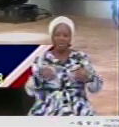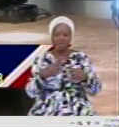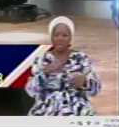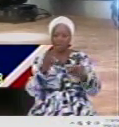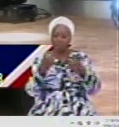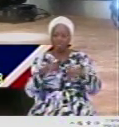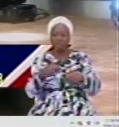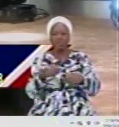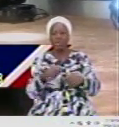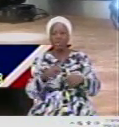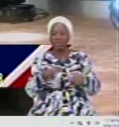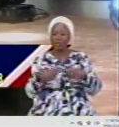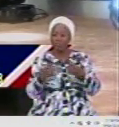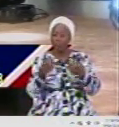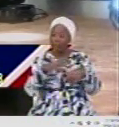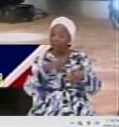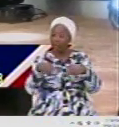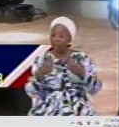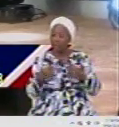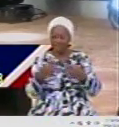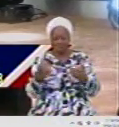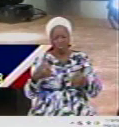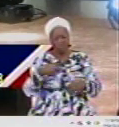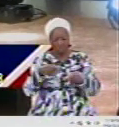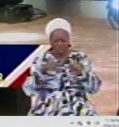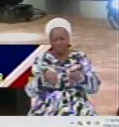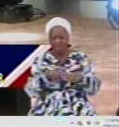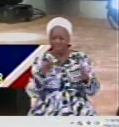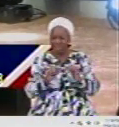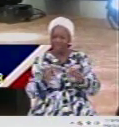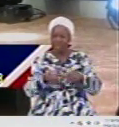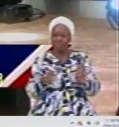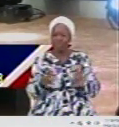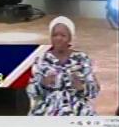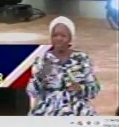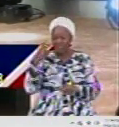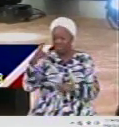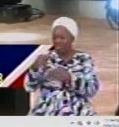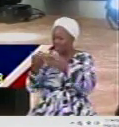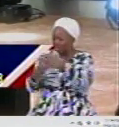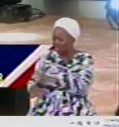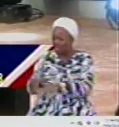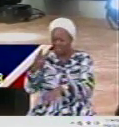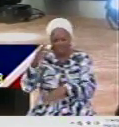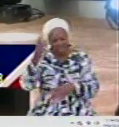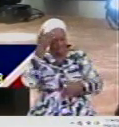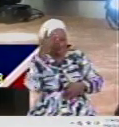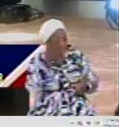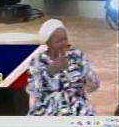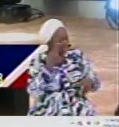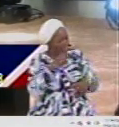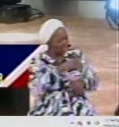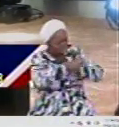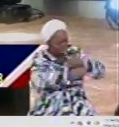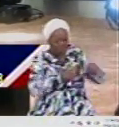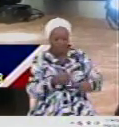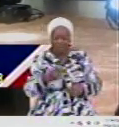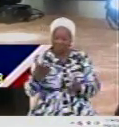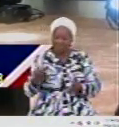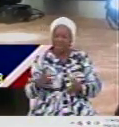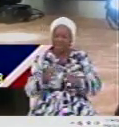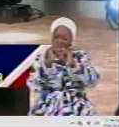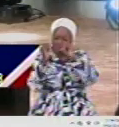at the famine. Look at the suffering. Look at the death. Look at the sicknesses. Baal has